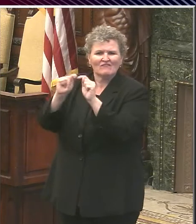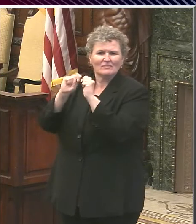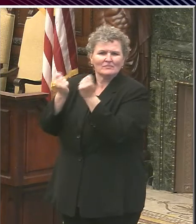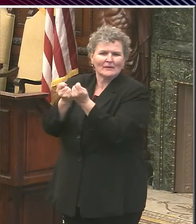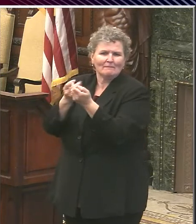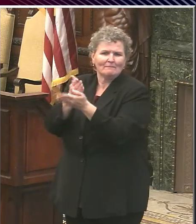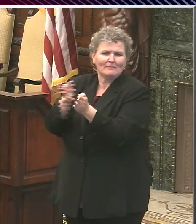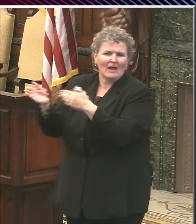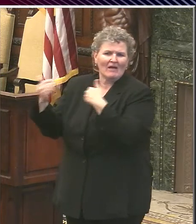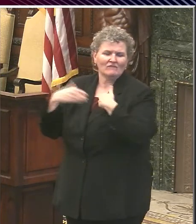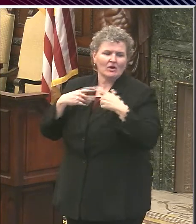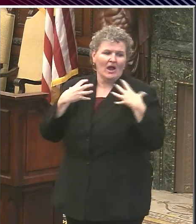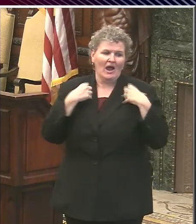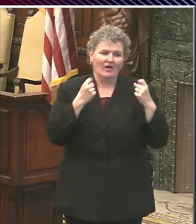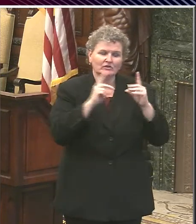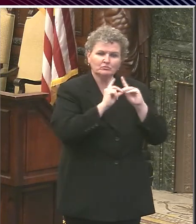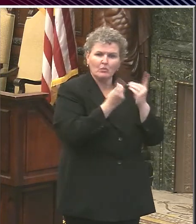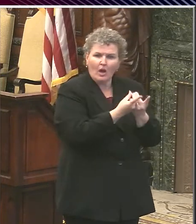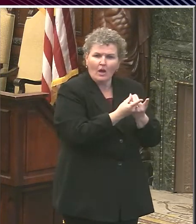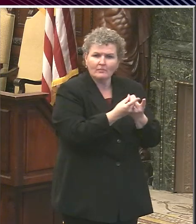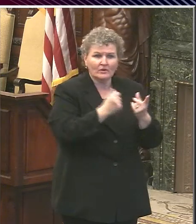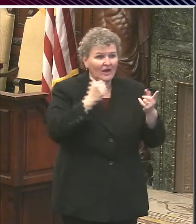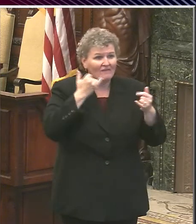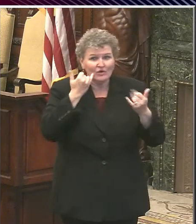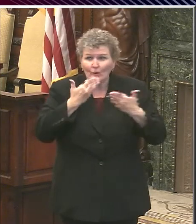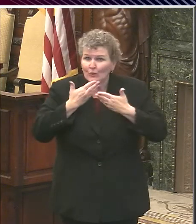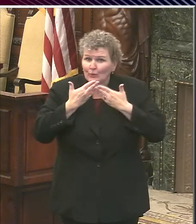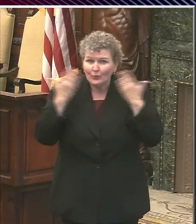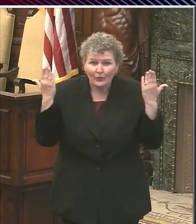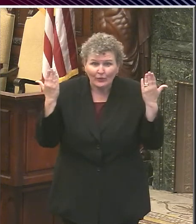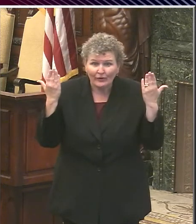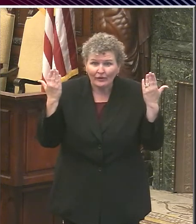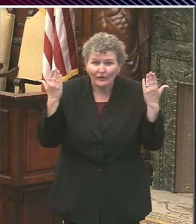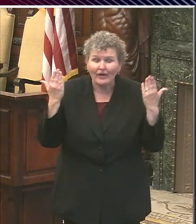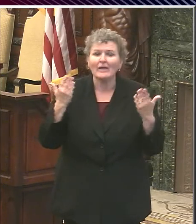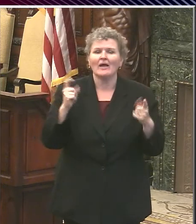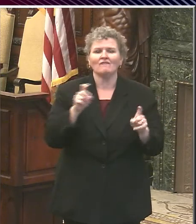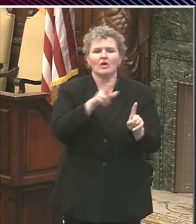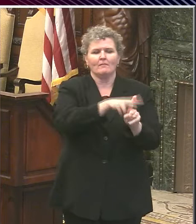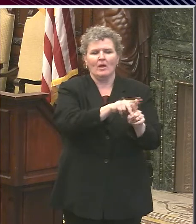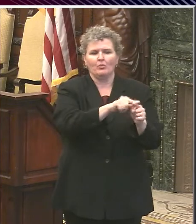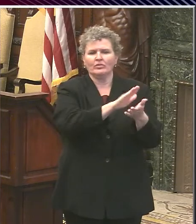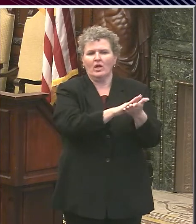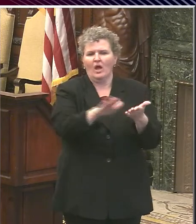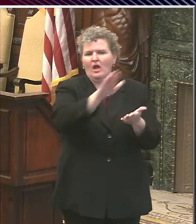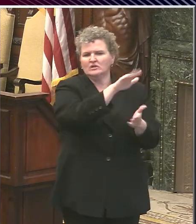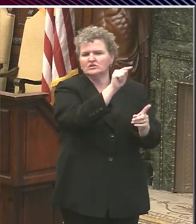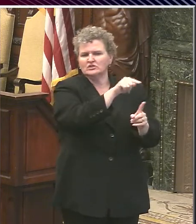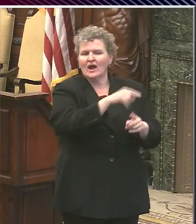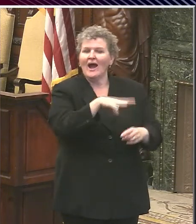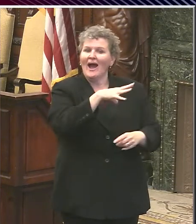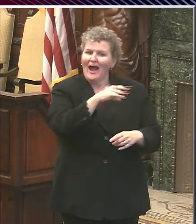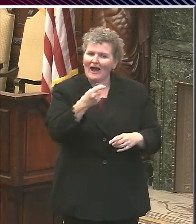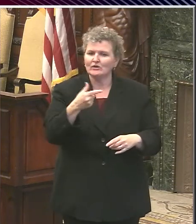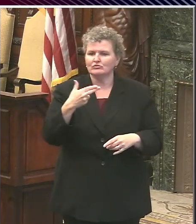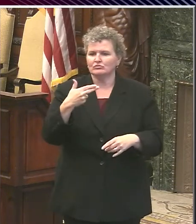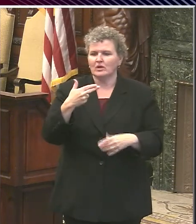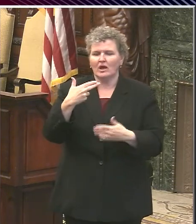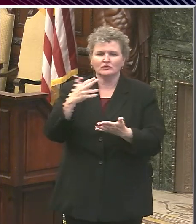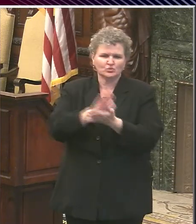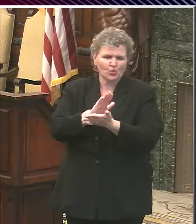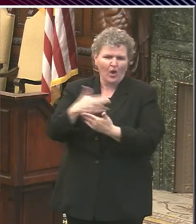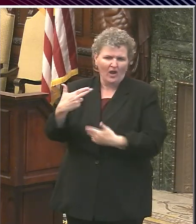department. So unless they have that, then it applies to colleges as well, but it certainly applies to grade schools. Okay, thank you very